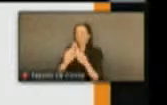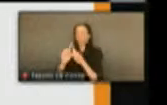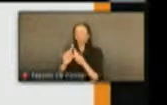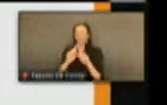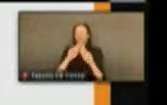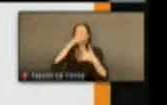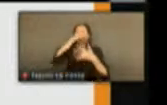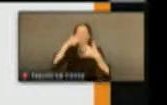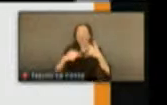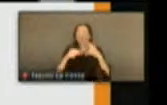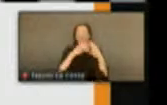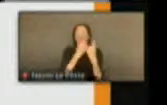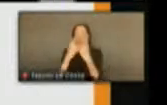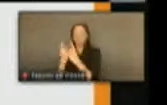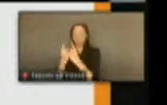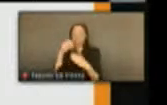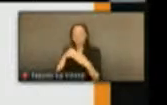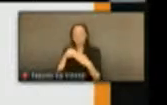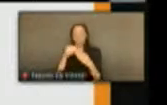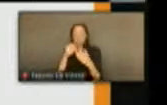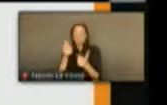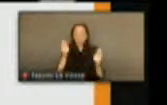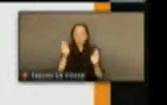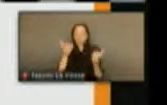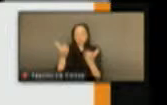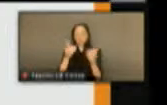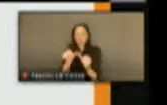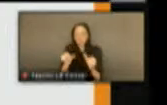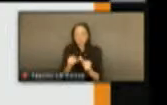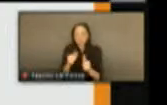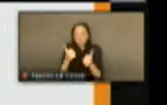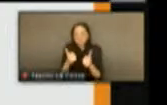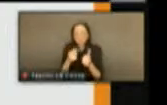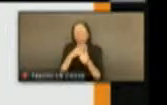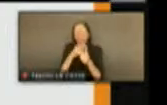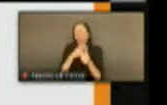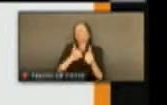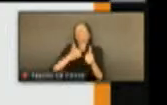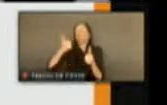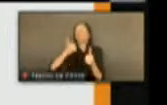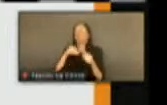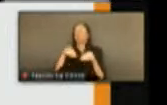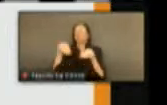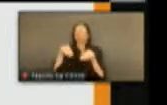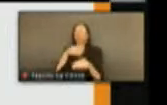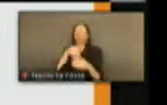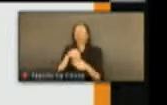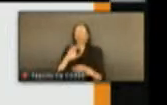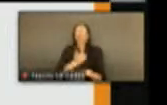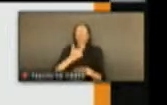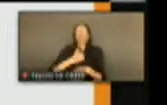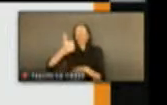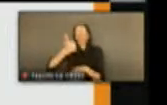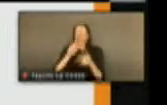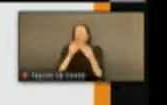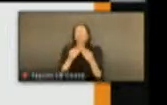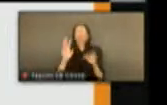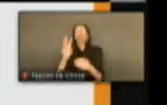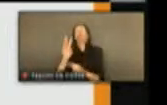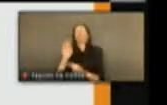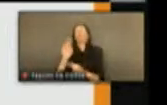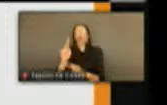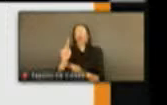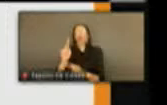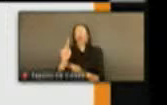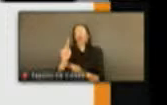as follows. Transportation and mobility include our Transportation and Public Works Department. Economic